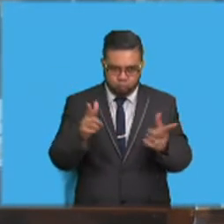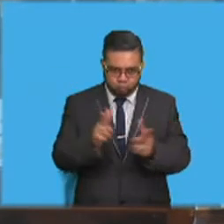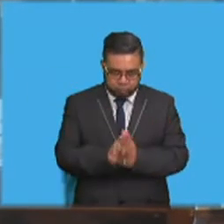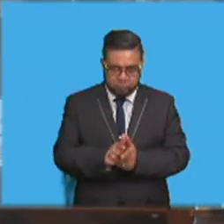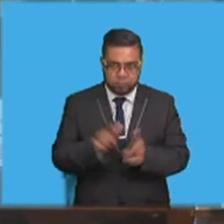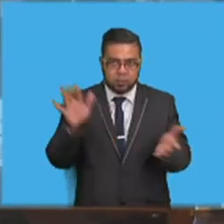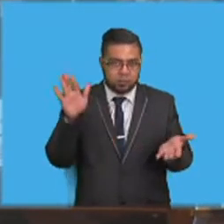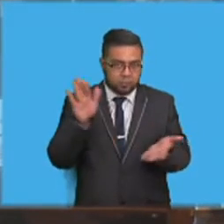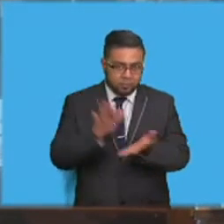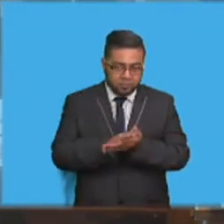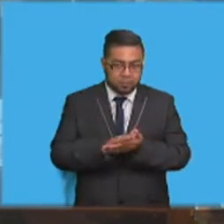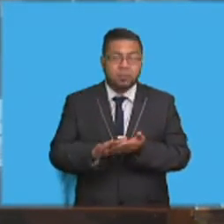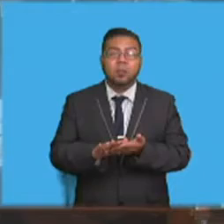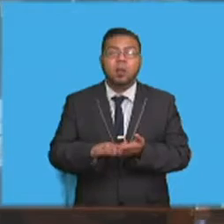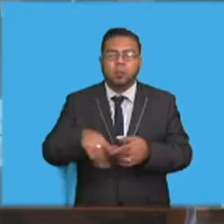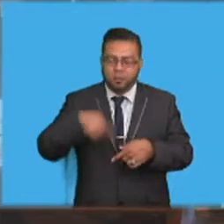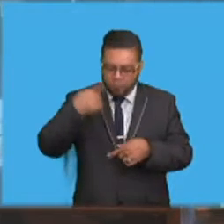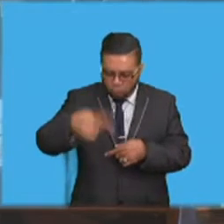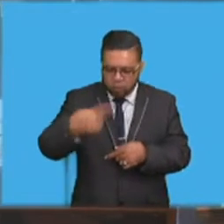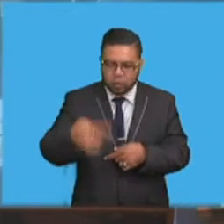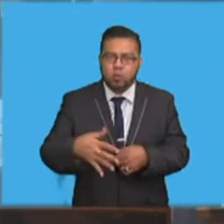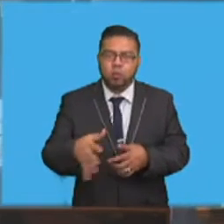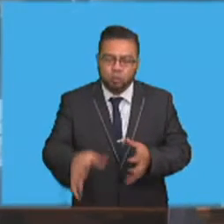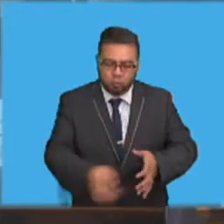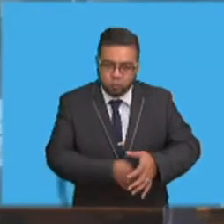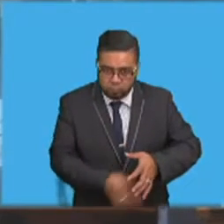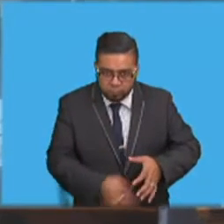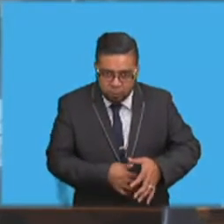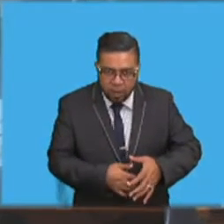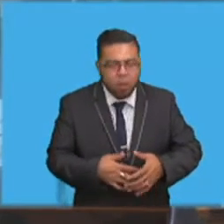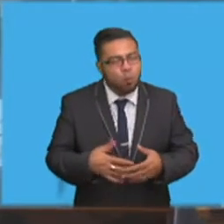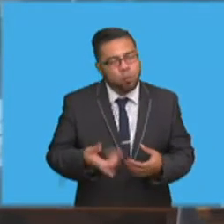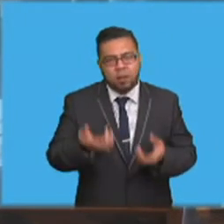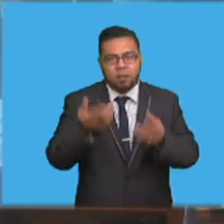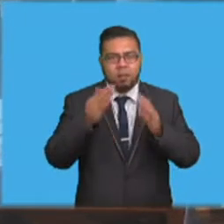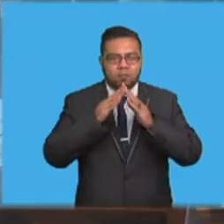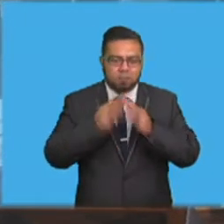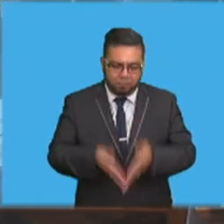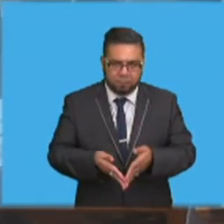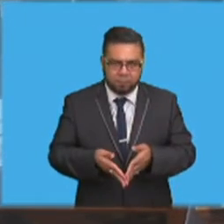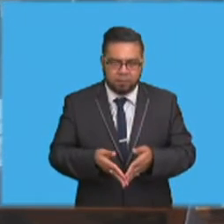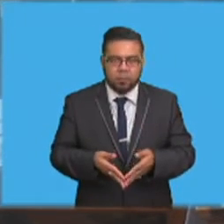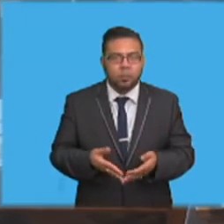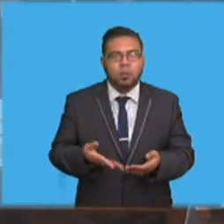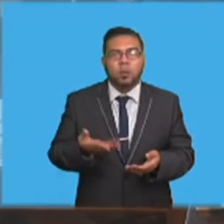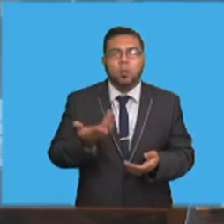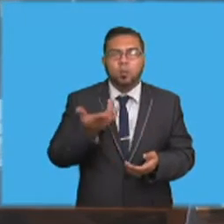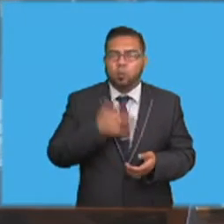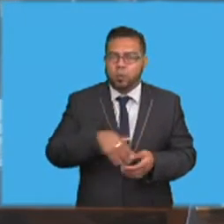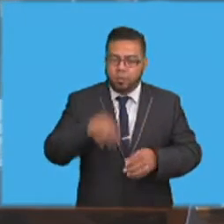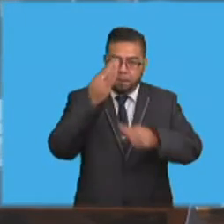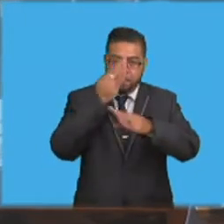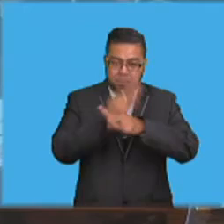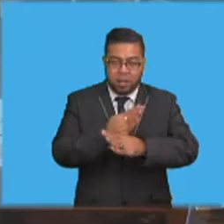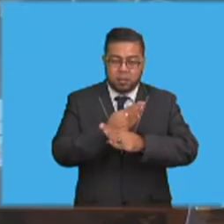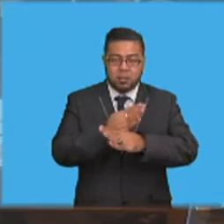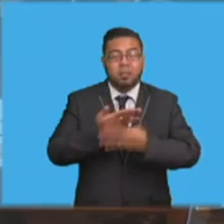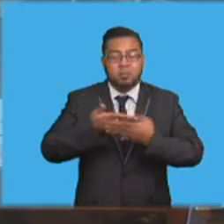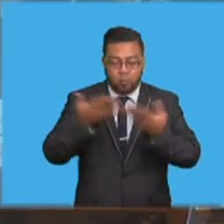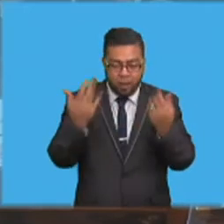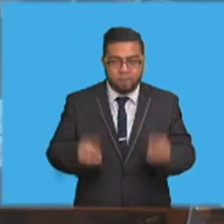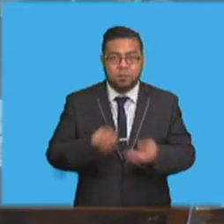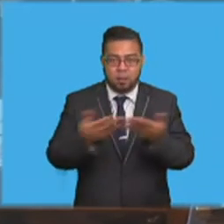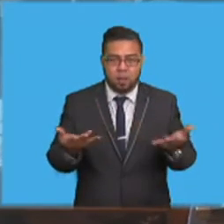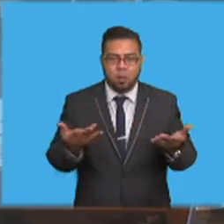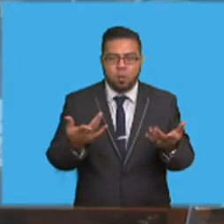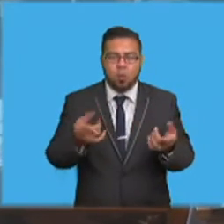with continuous harvest, the fishery will collapse. Madam Speaker, with the current ban, we will not be able to sustain current